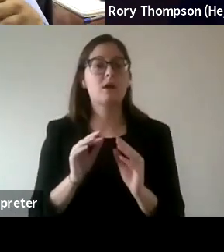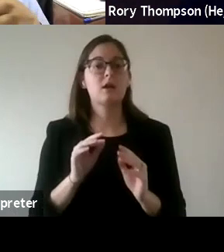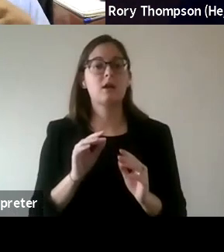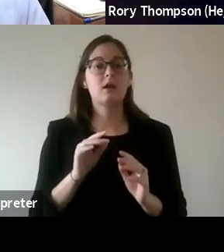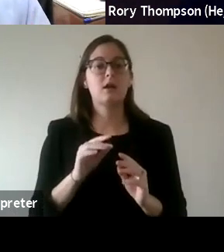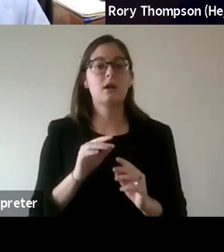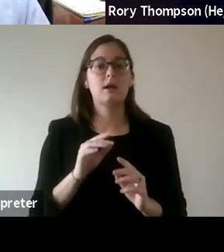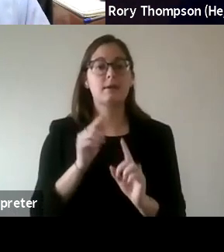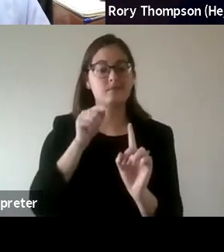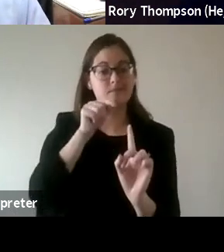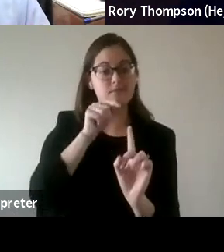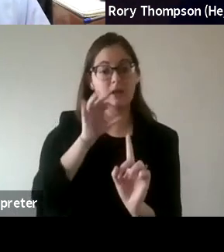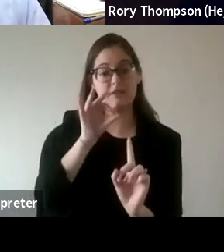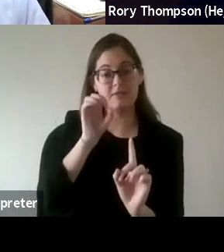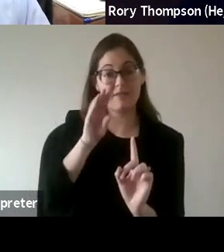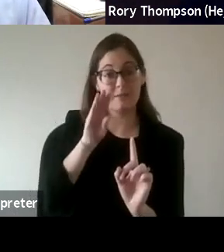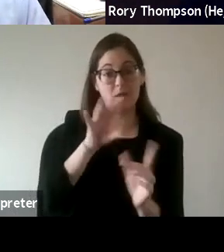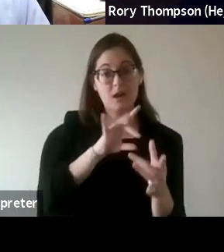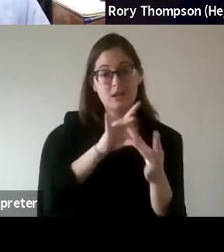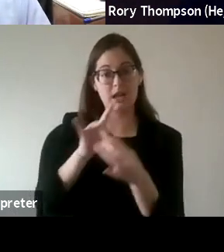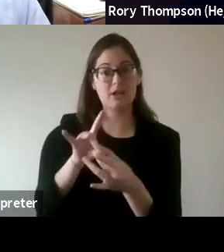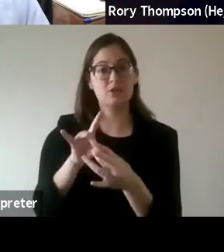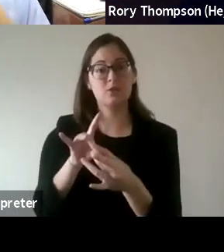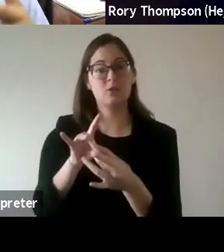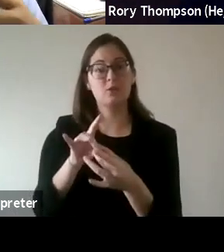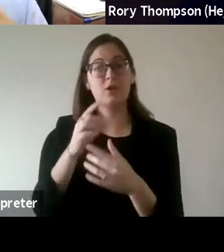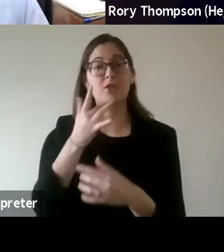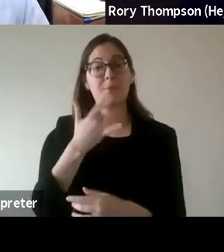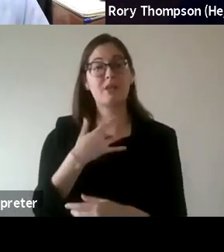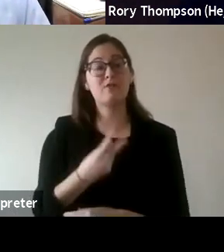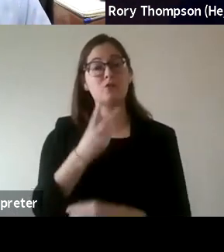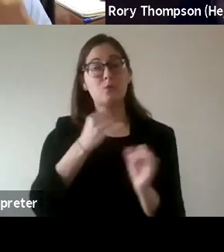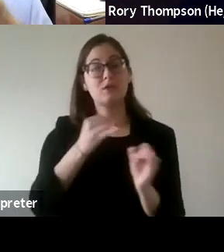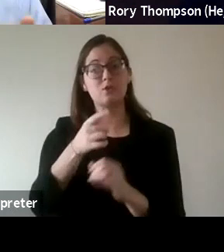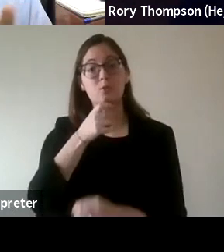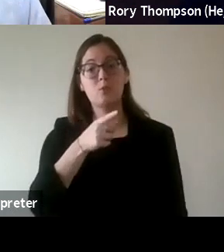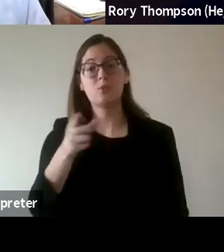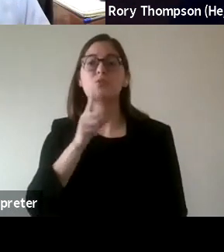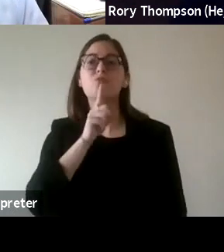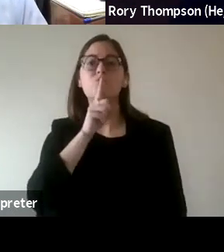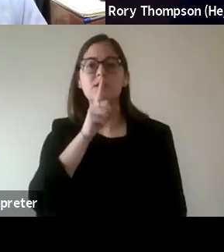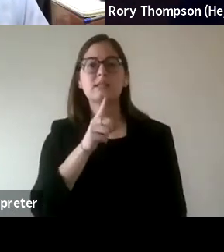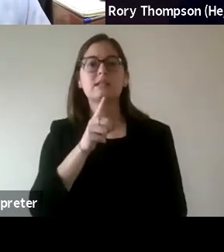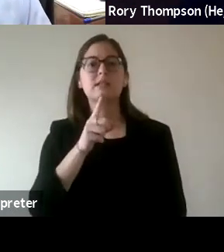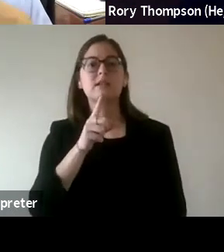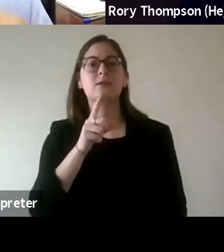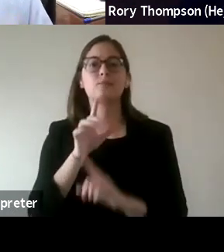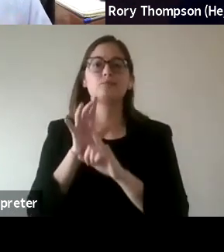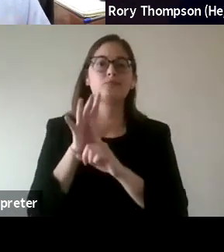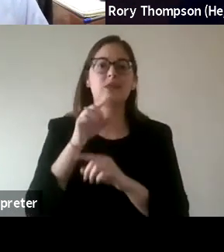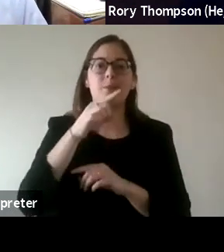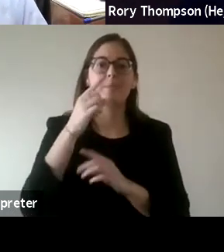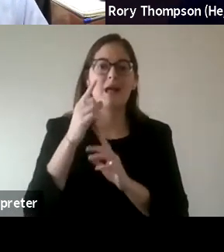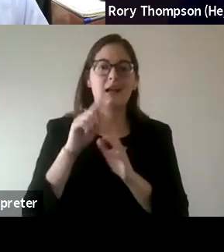the pinpointing of February tied into the birthdays of two individuals that were seen to really push the Black Initiative or the African